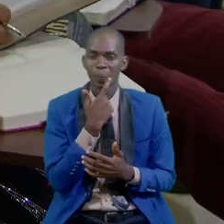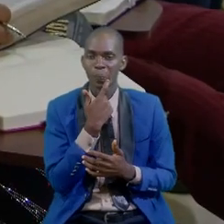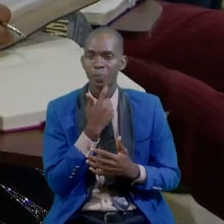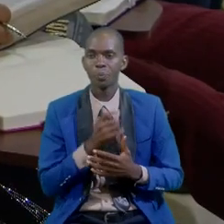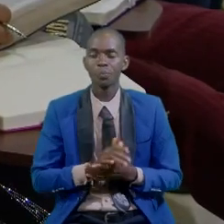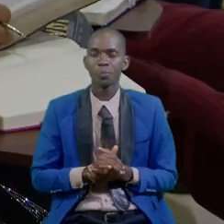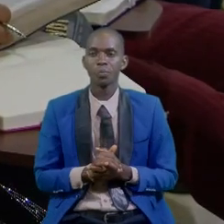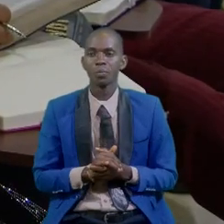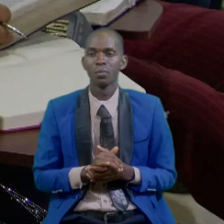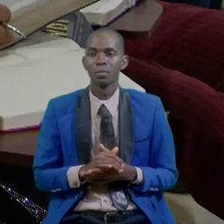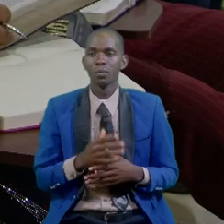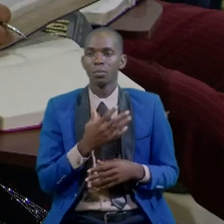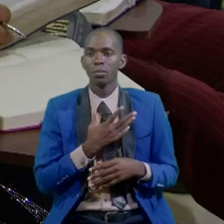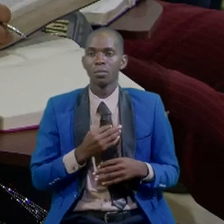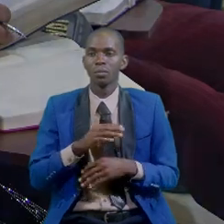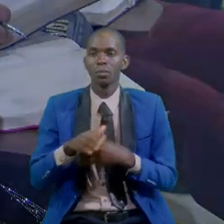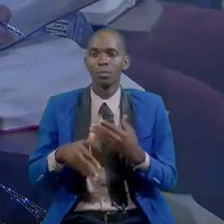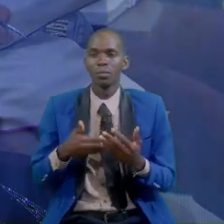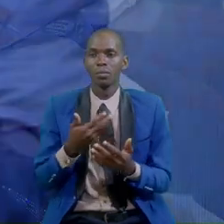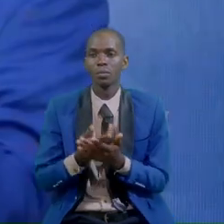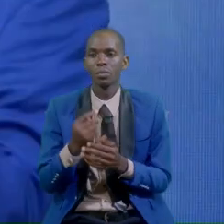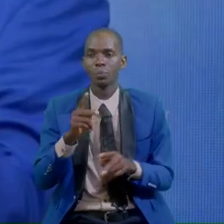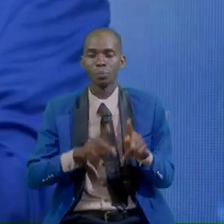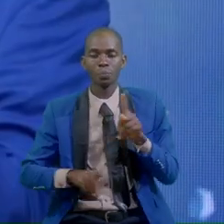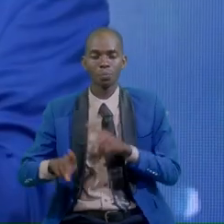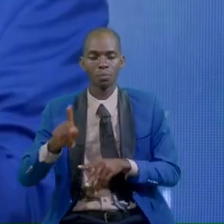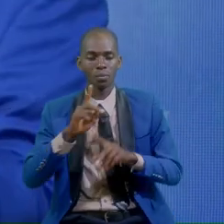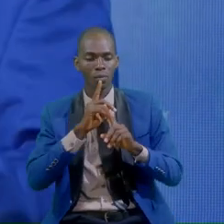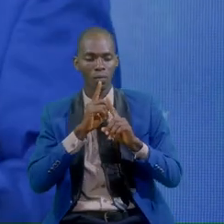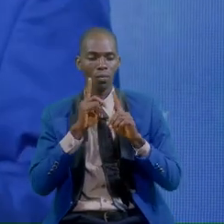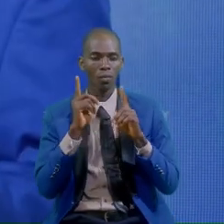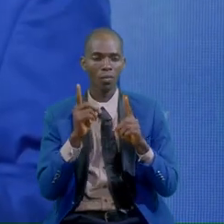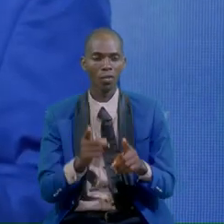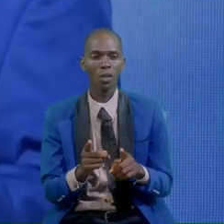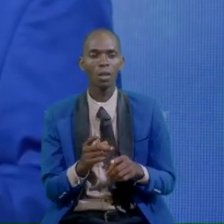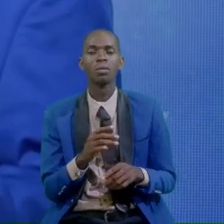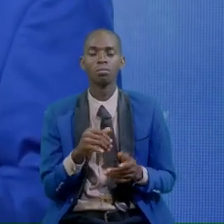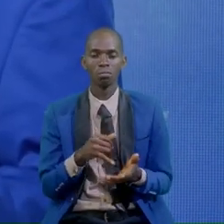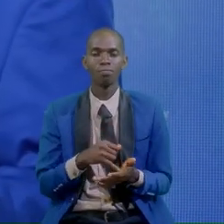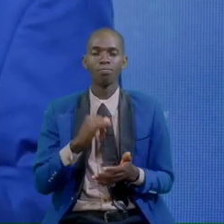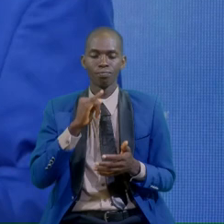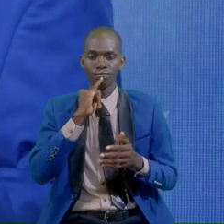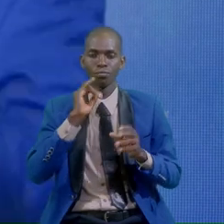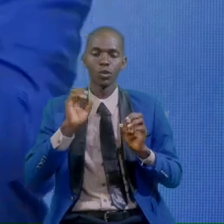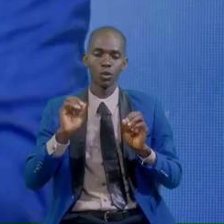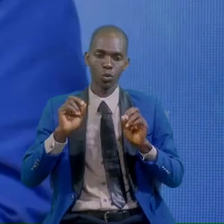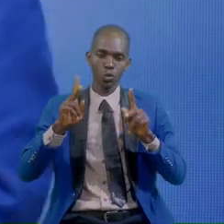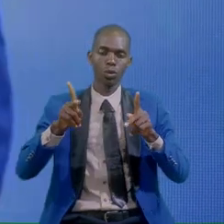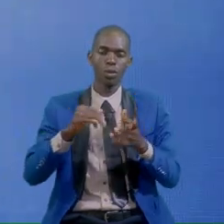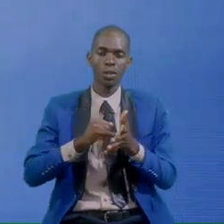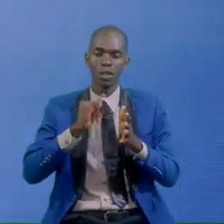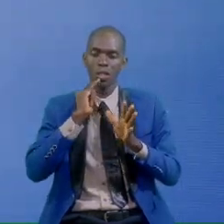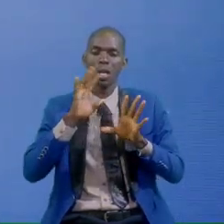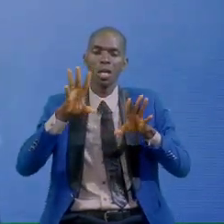And all the people answered and said, it is well spoken. Look at